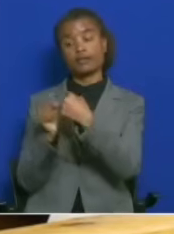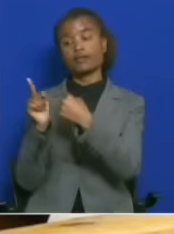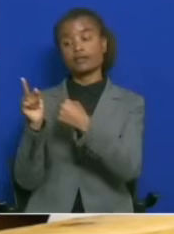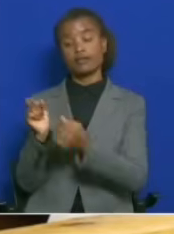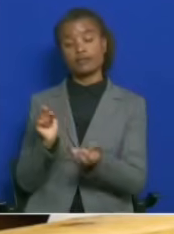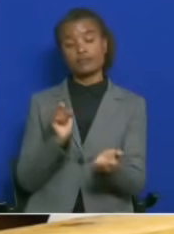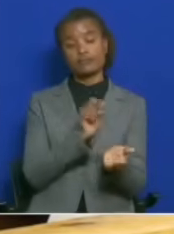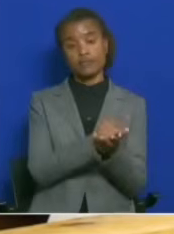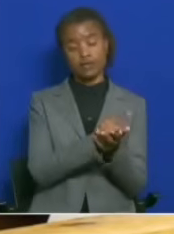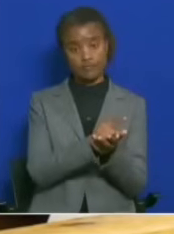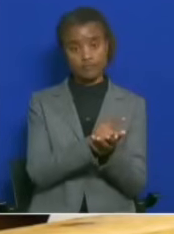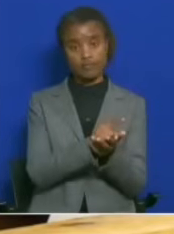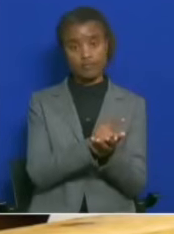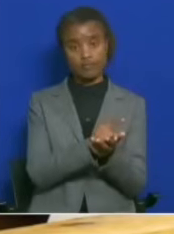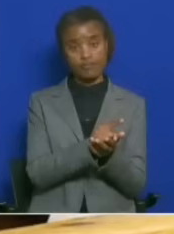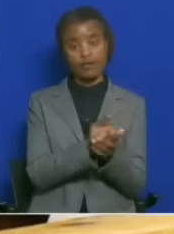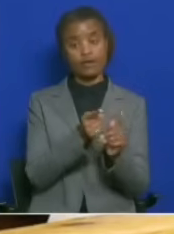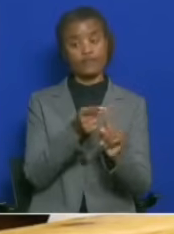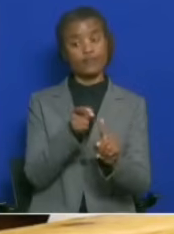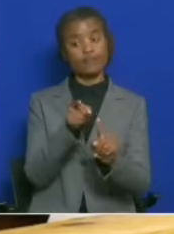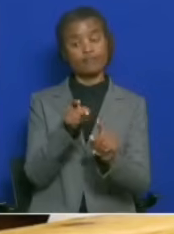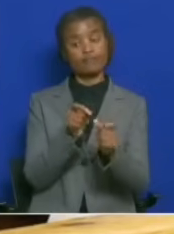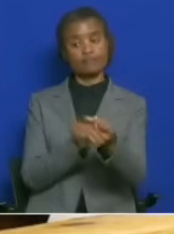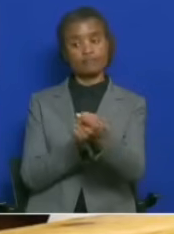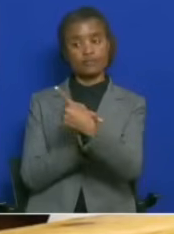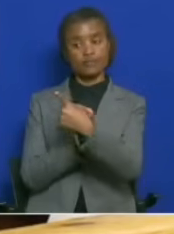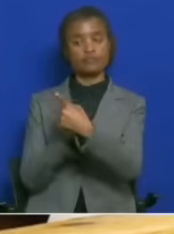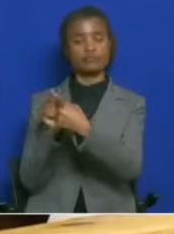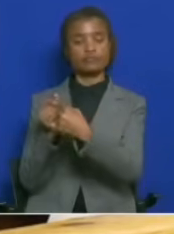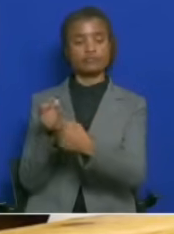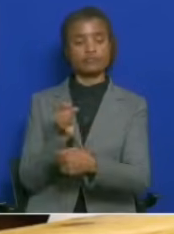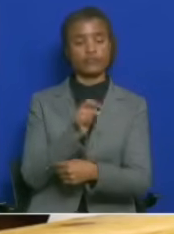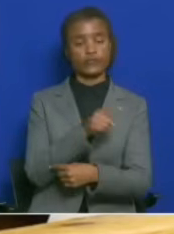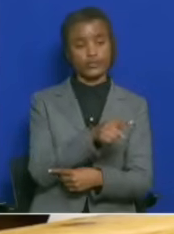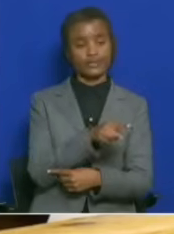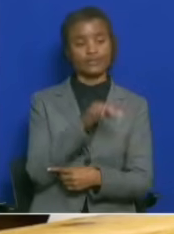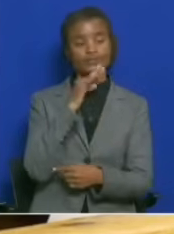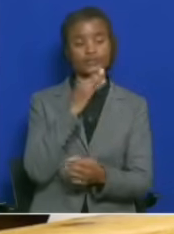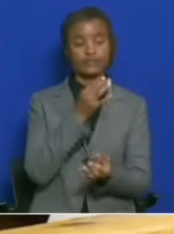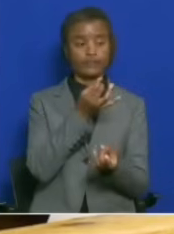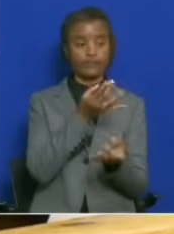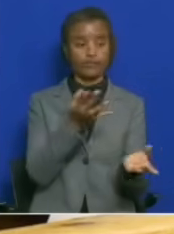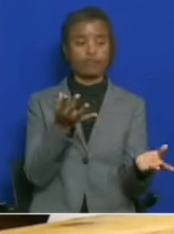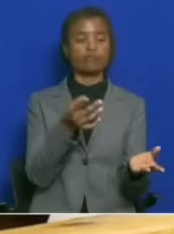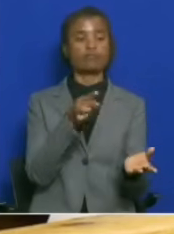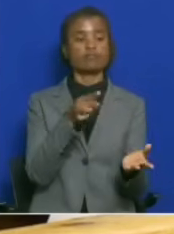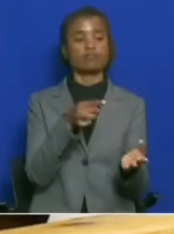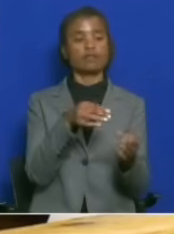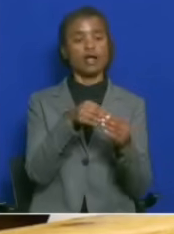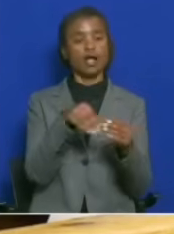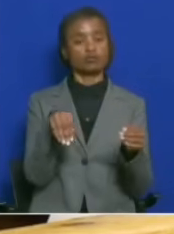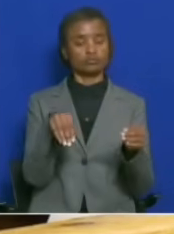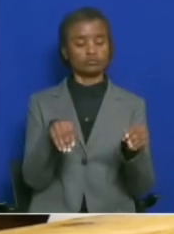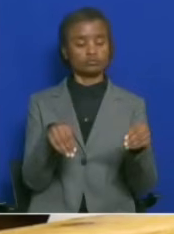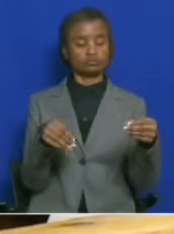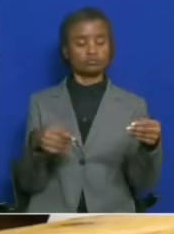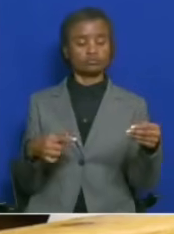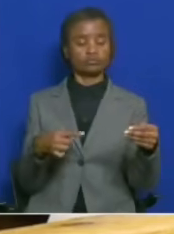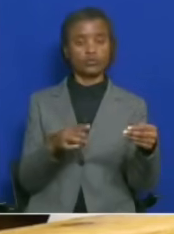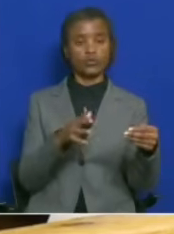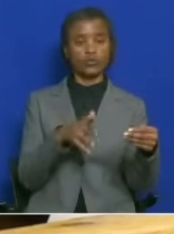to say that it'll be out yesterday. It'll be out. It was approved yesterday. It'll be out soon.